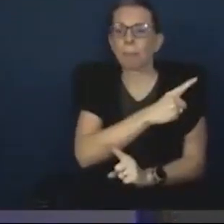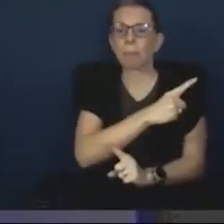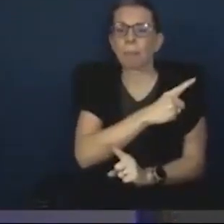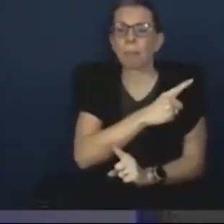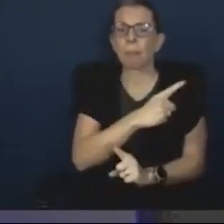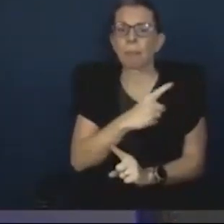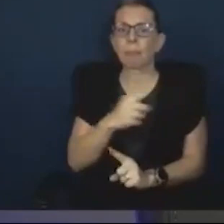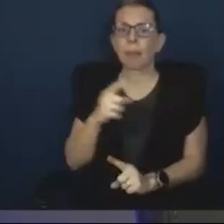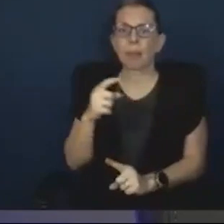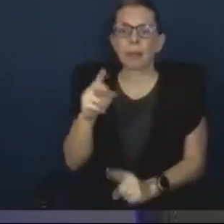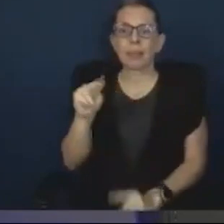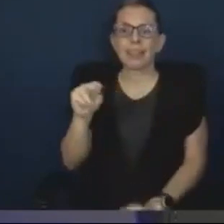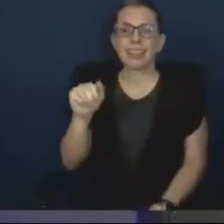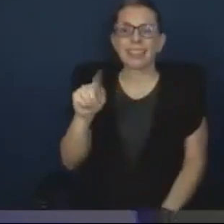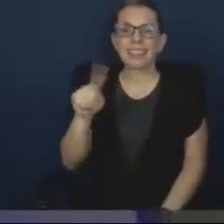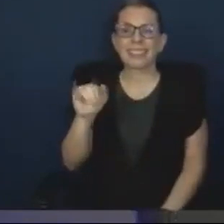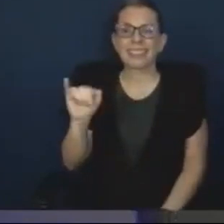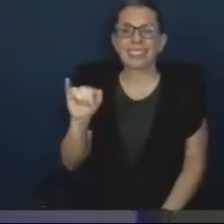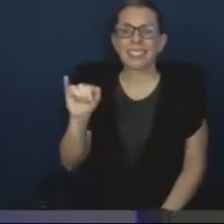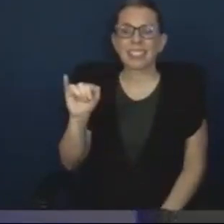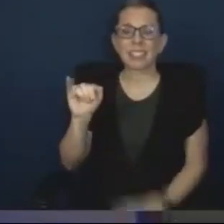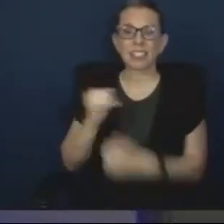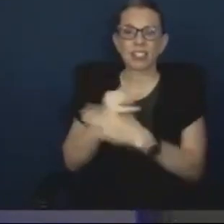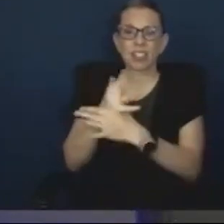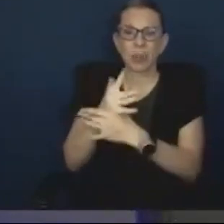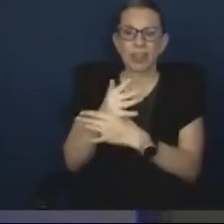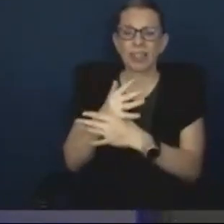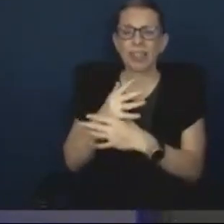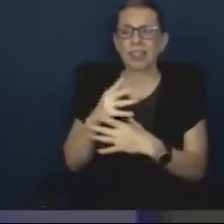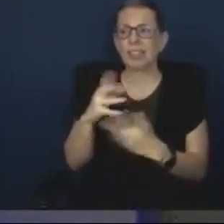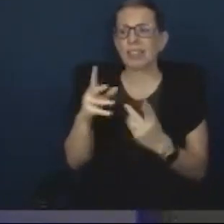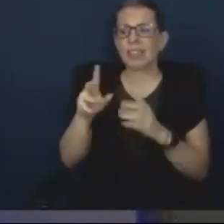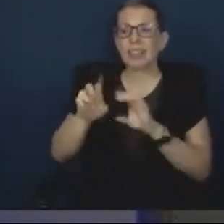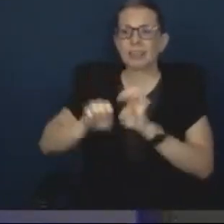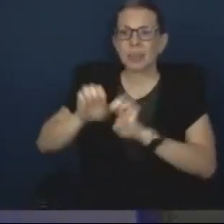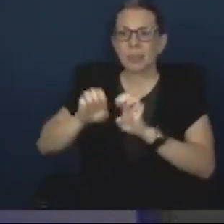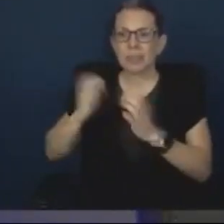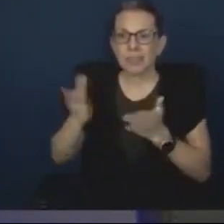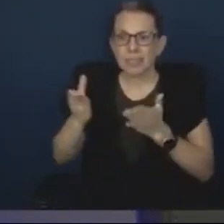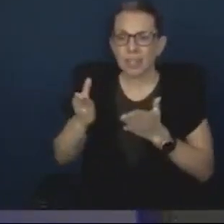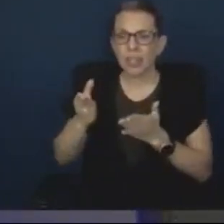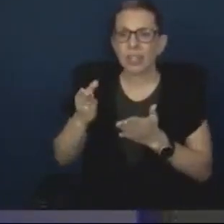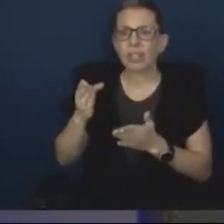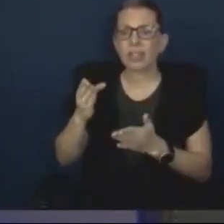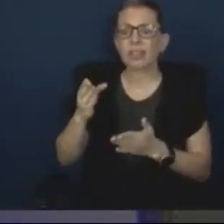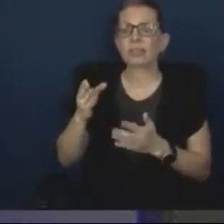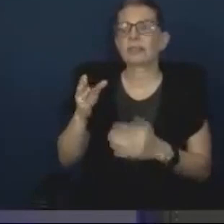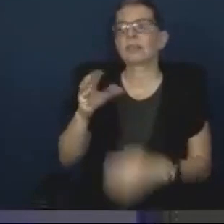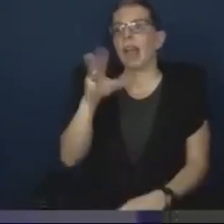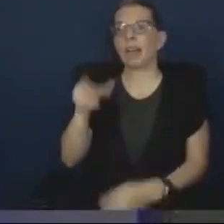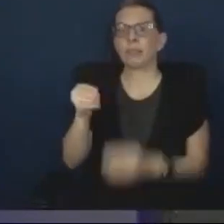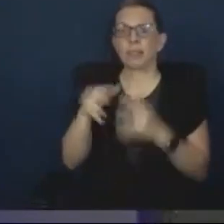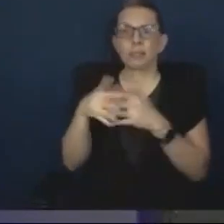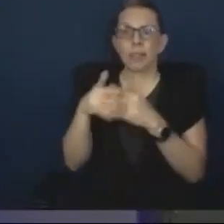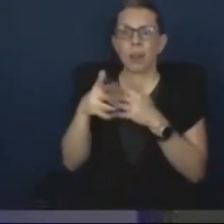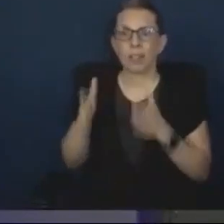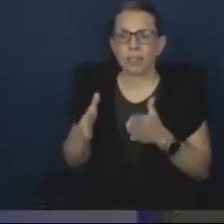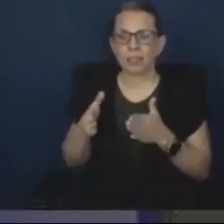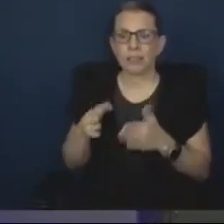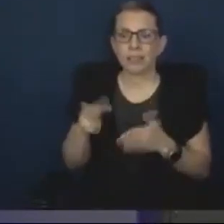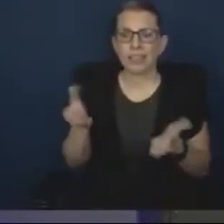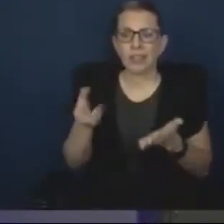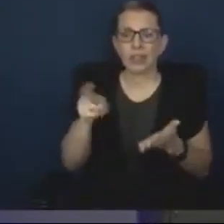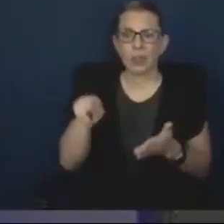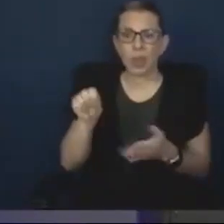did that in the syphilis experiments on African Americans here in the United States. But when you have scientists all around the world giving